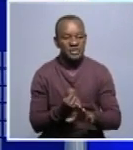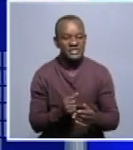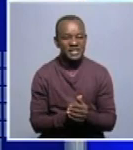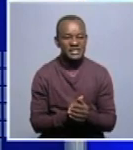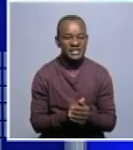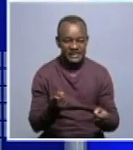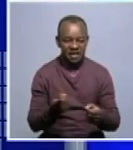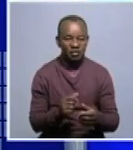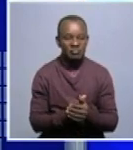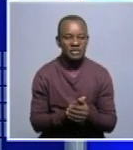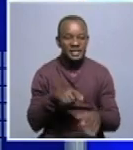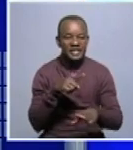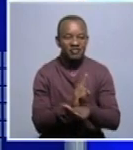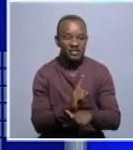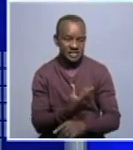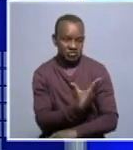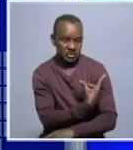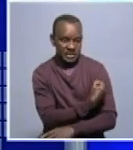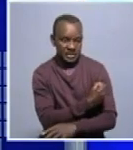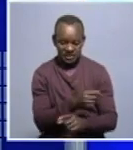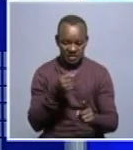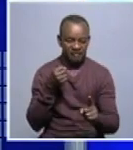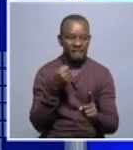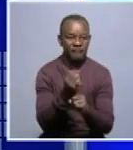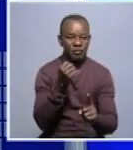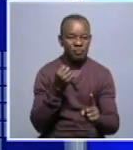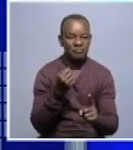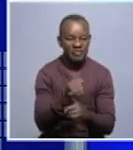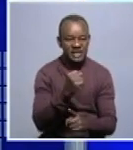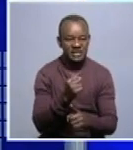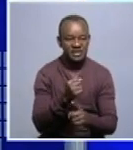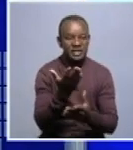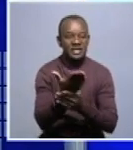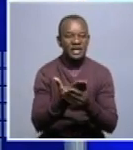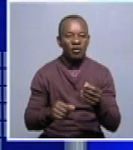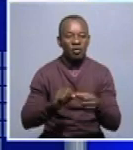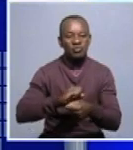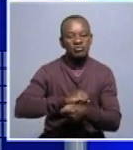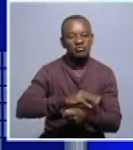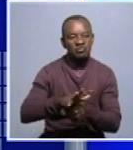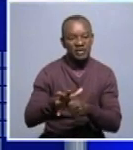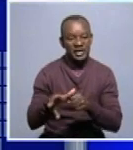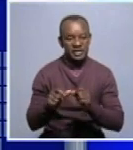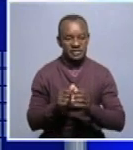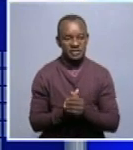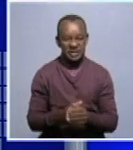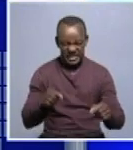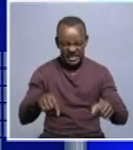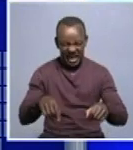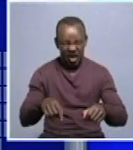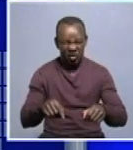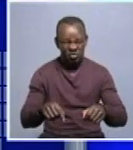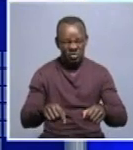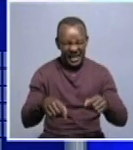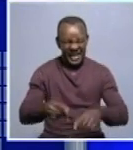And perhaps also, are the currently available vaccines effective against this new Delta variant? Is there